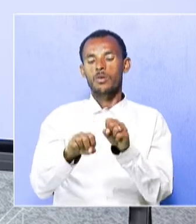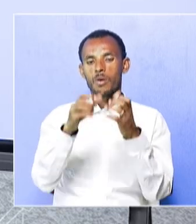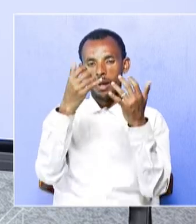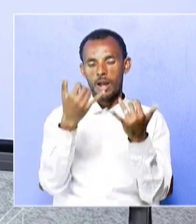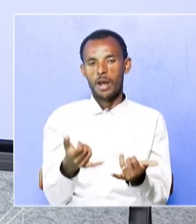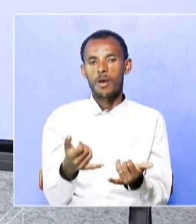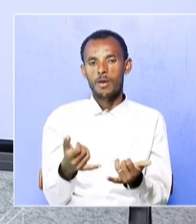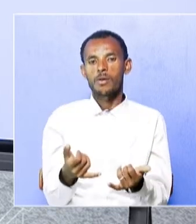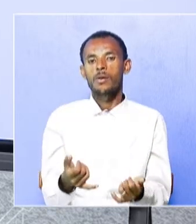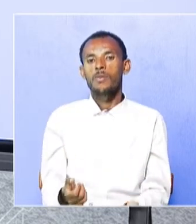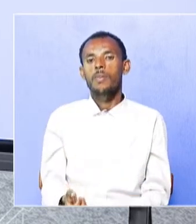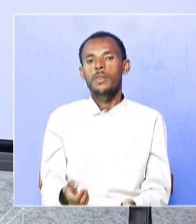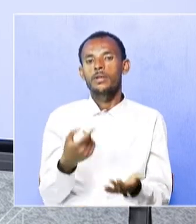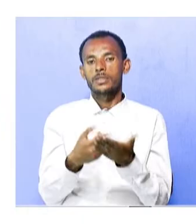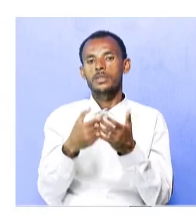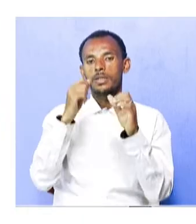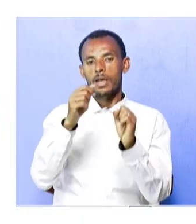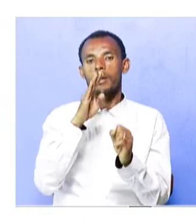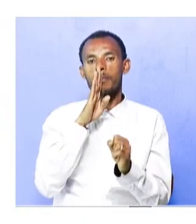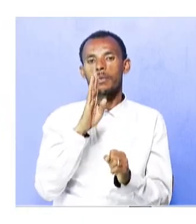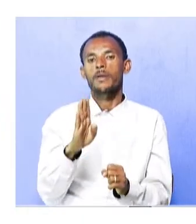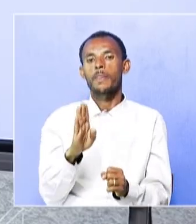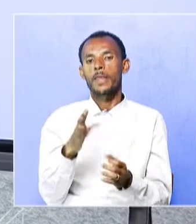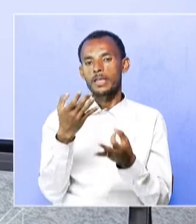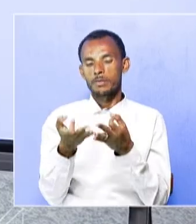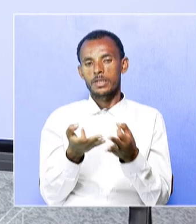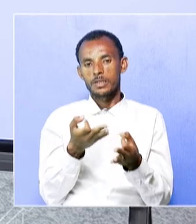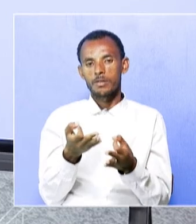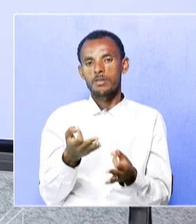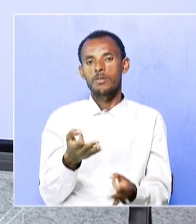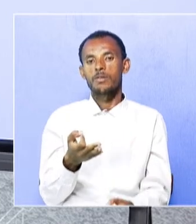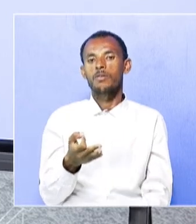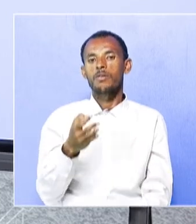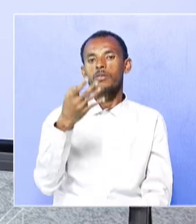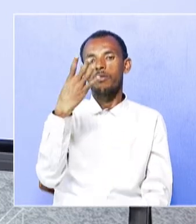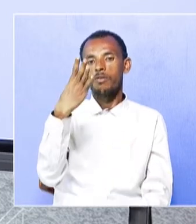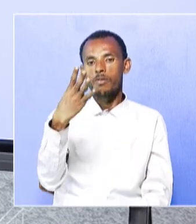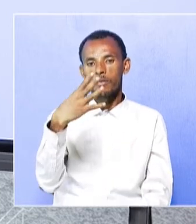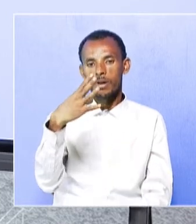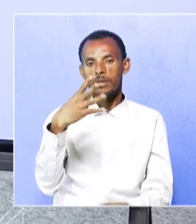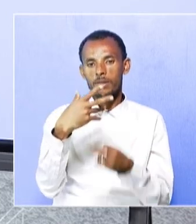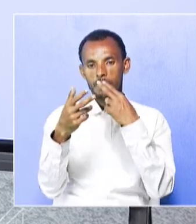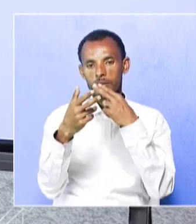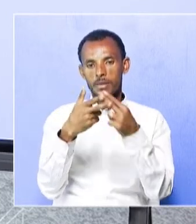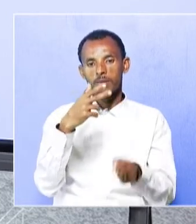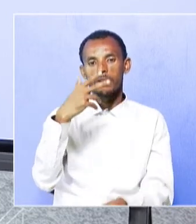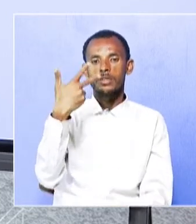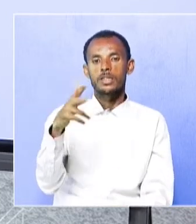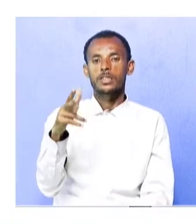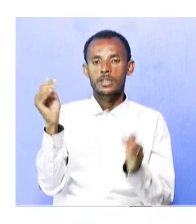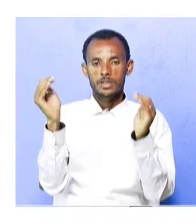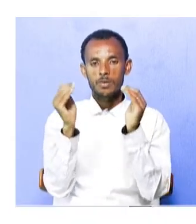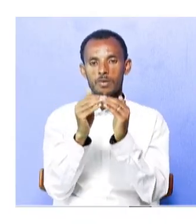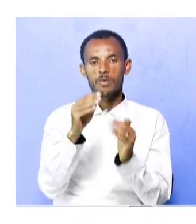now this can be expressed as 4 times 13